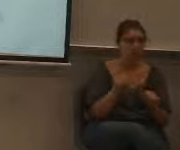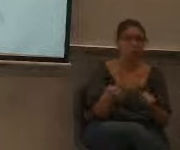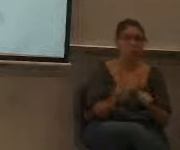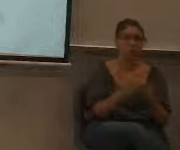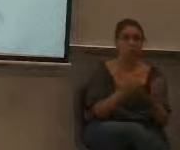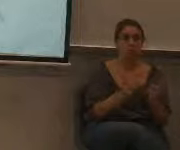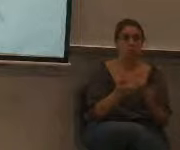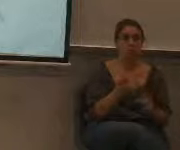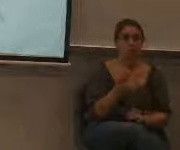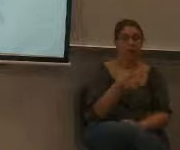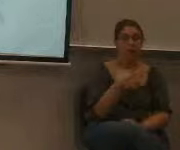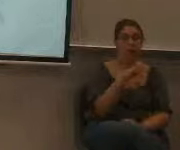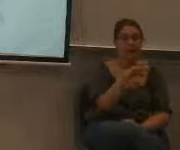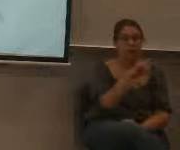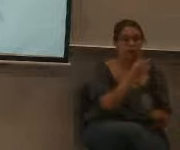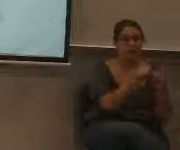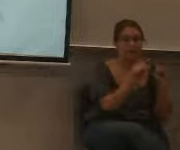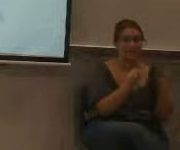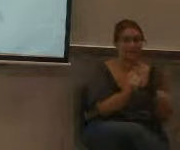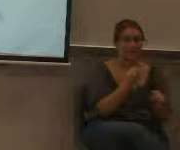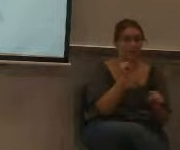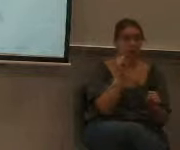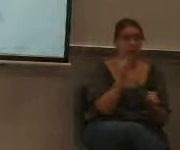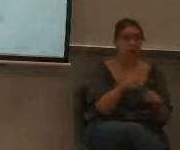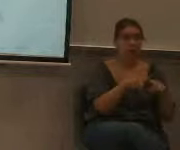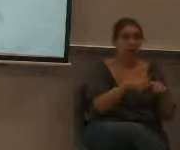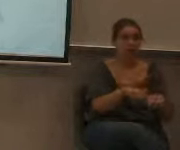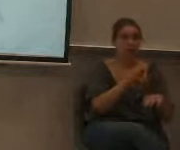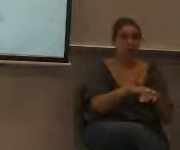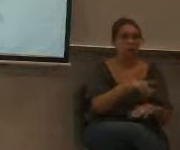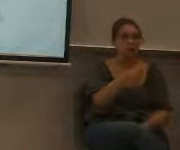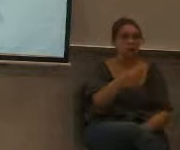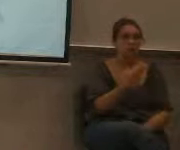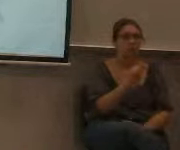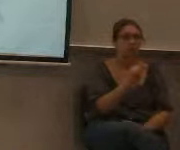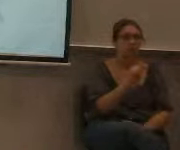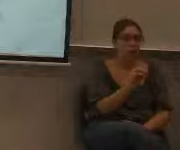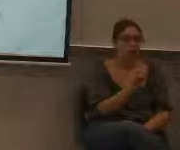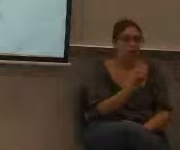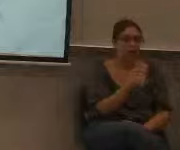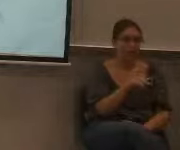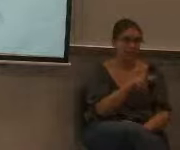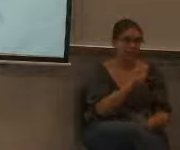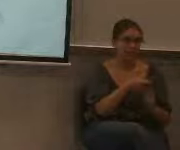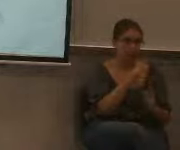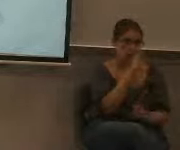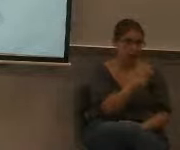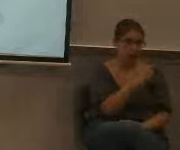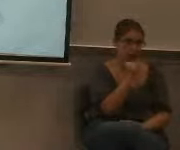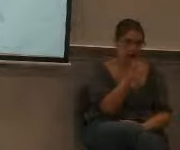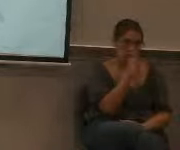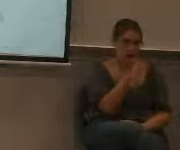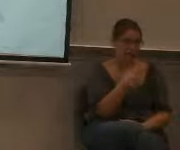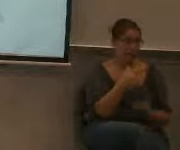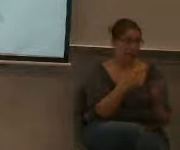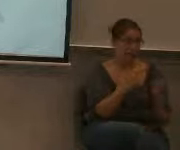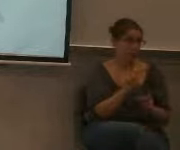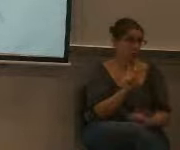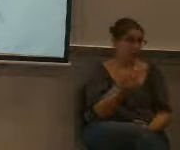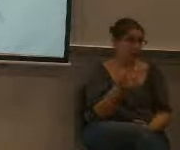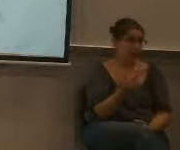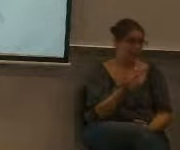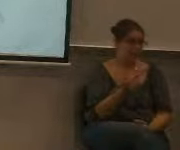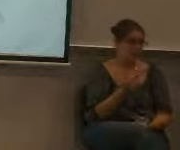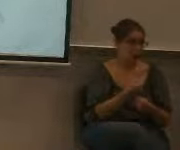is a ecosystem that's not based on photosynthesis, either directly or indirectly, because there are places where there's hydrogen